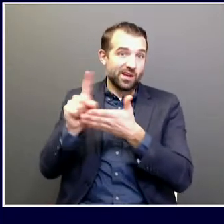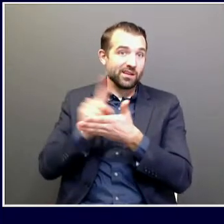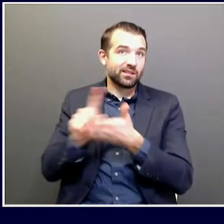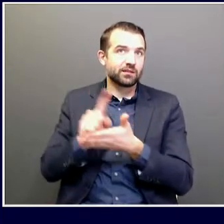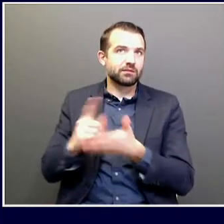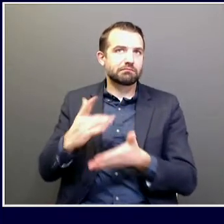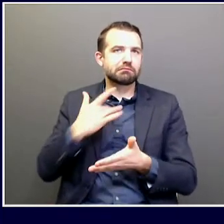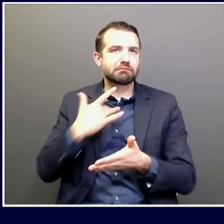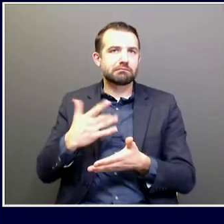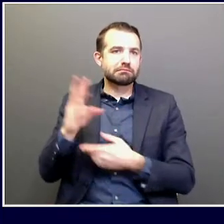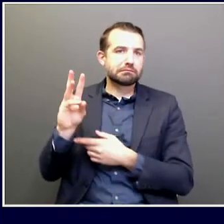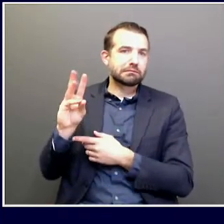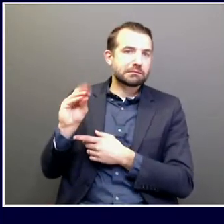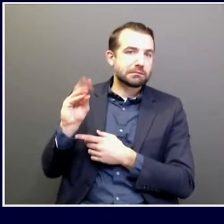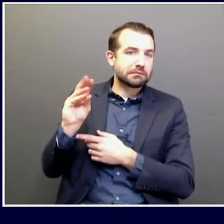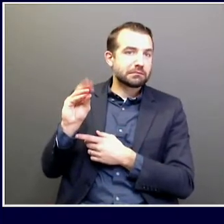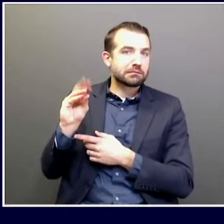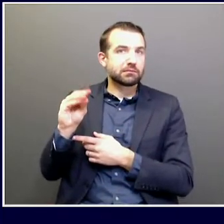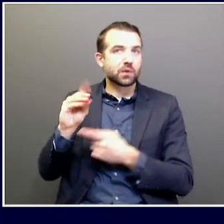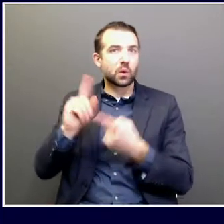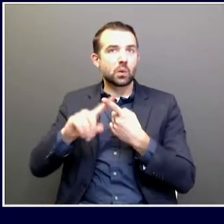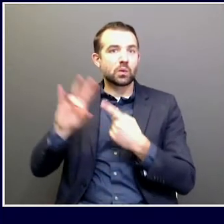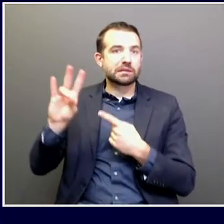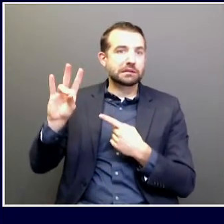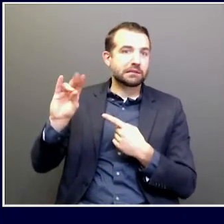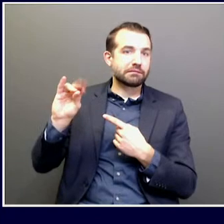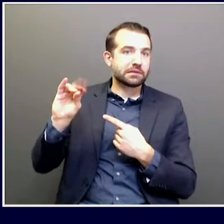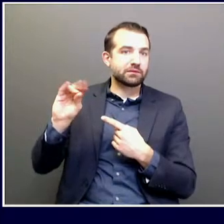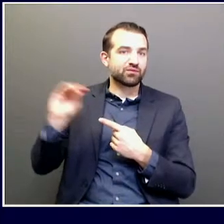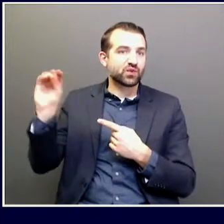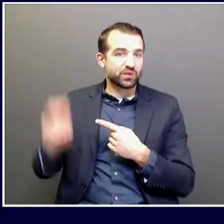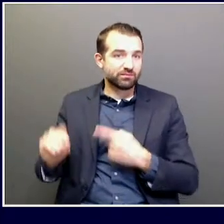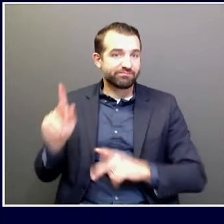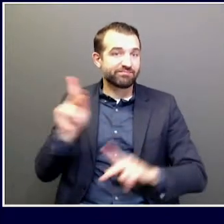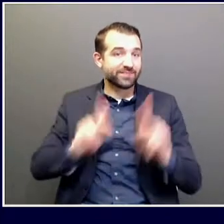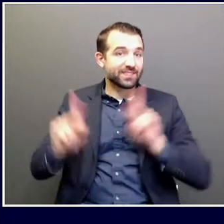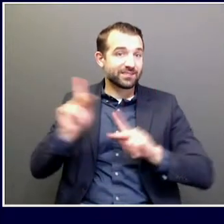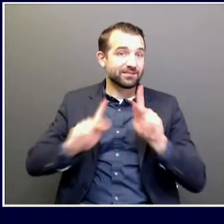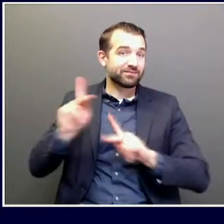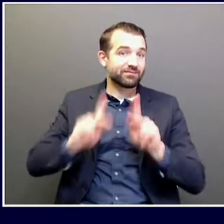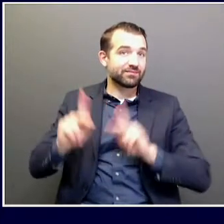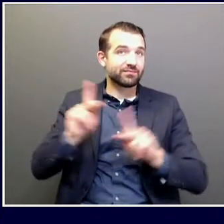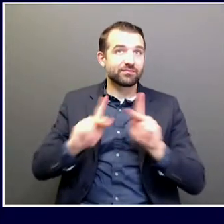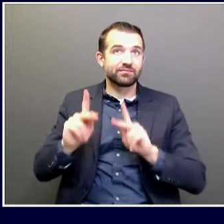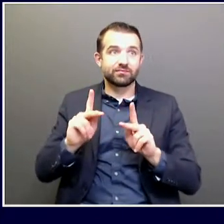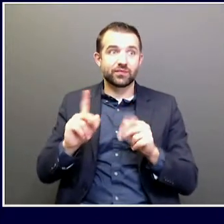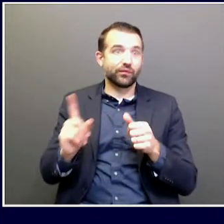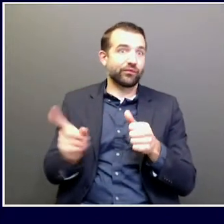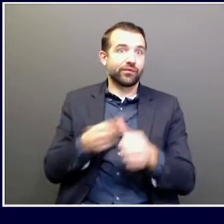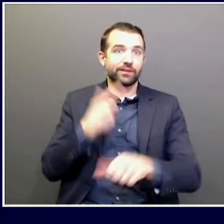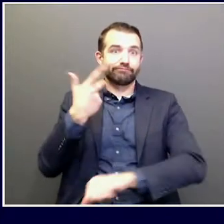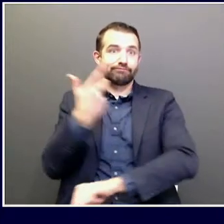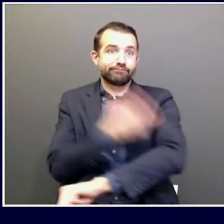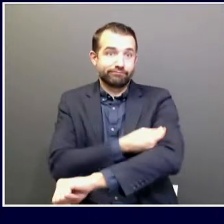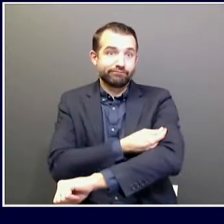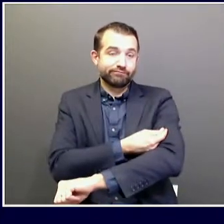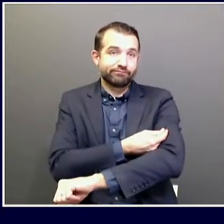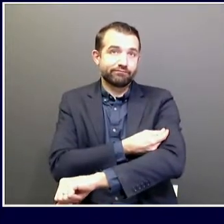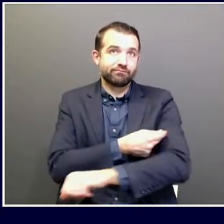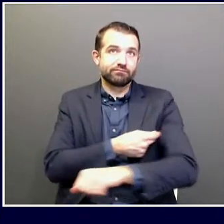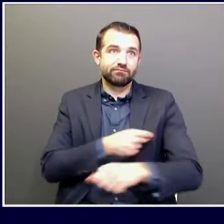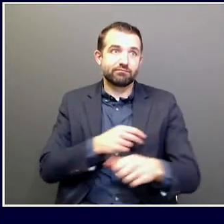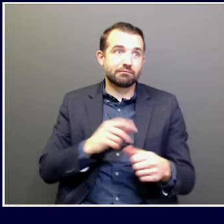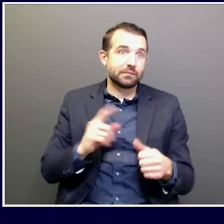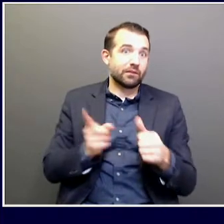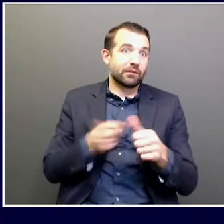those are not vaccinated individuals, not fully vaccinated. And that tends to be a younger demographic than what we saw a year and a